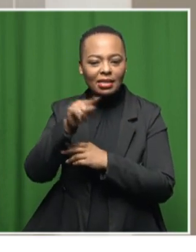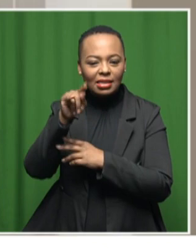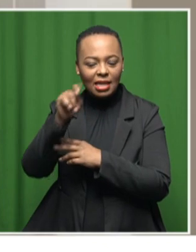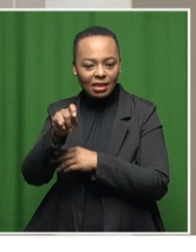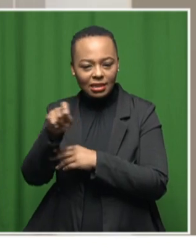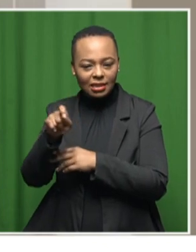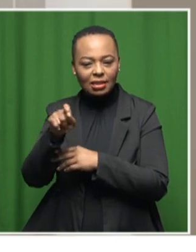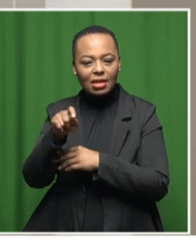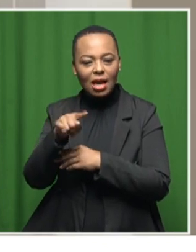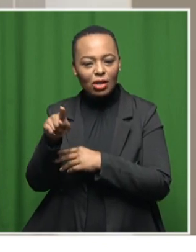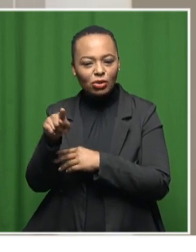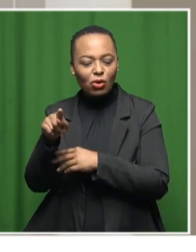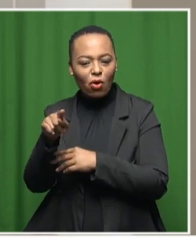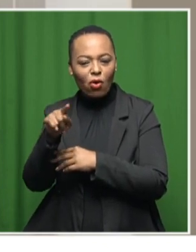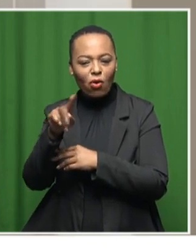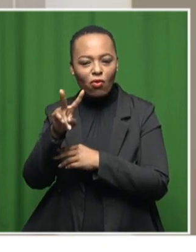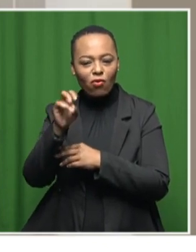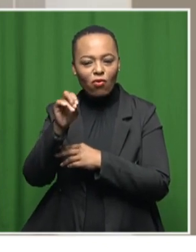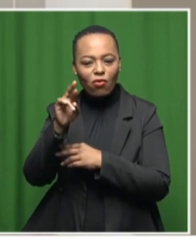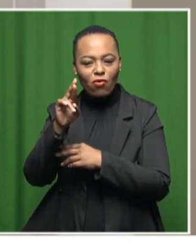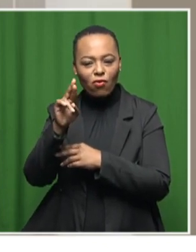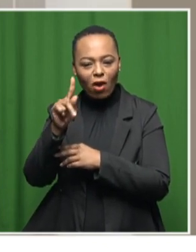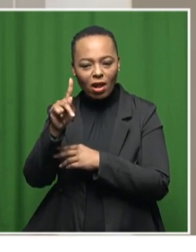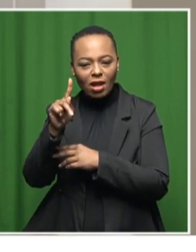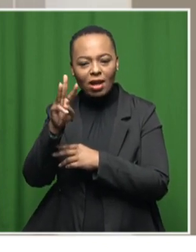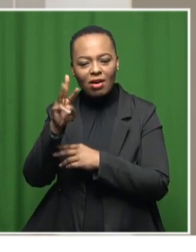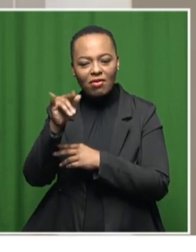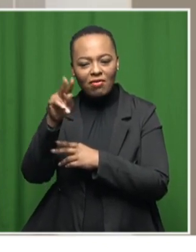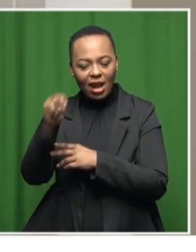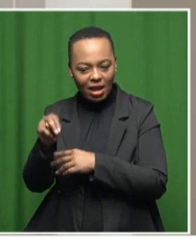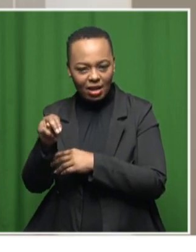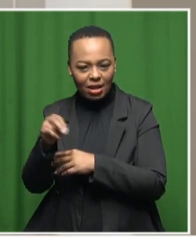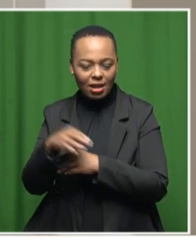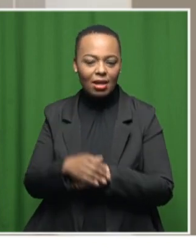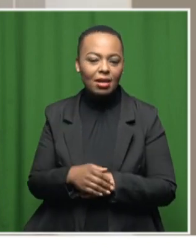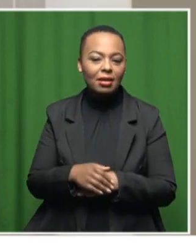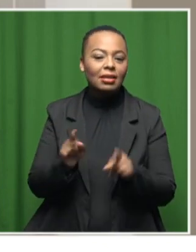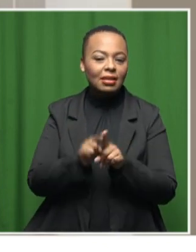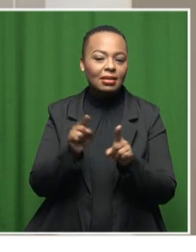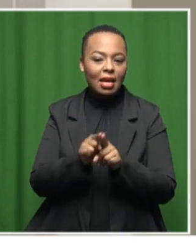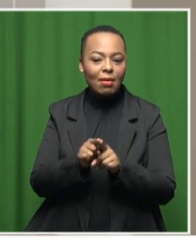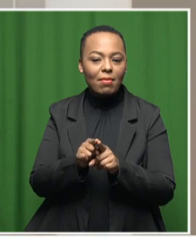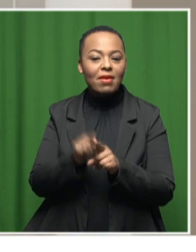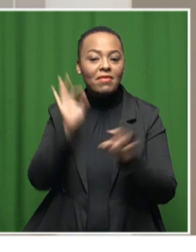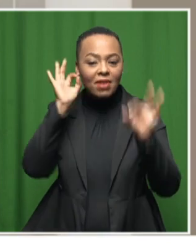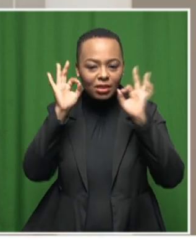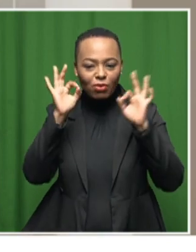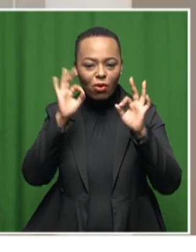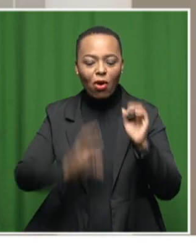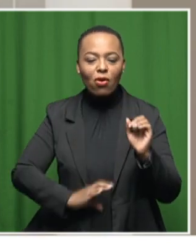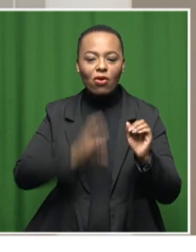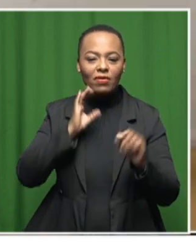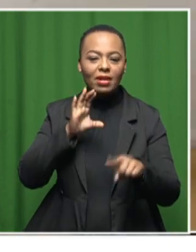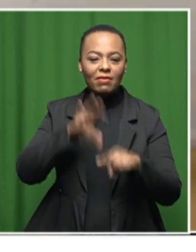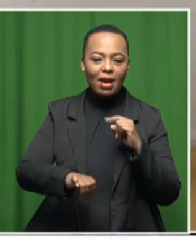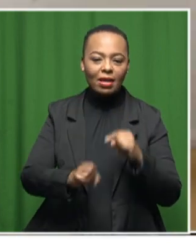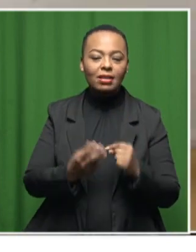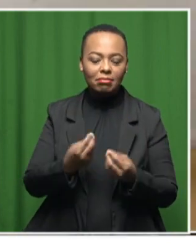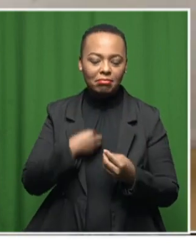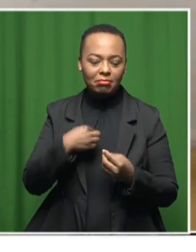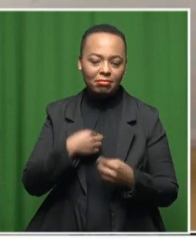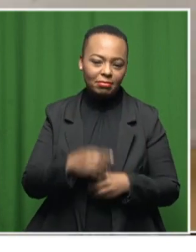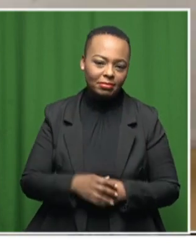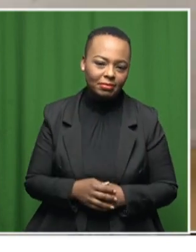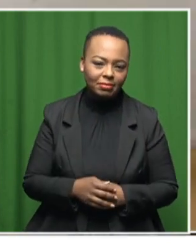Lizette_Volkwyn, and then obviously on Facebook at Confidently Finding Me. All right, Lizette, great chatting to you. Thank you so much for joining